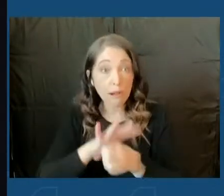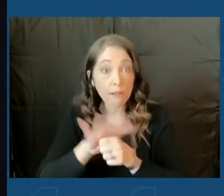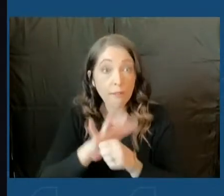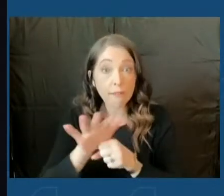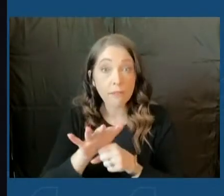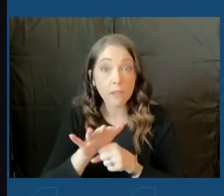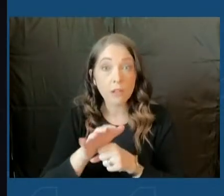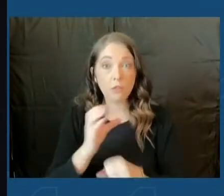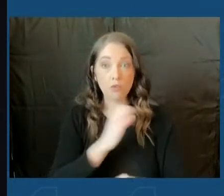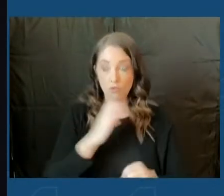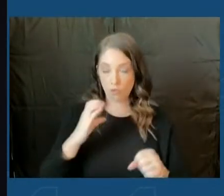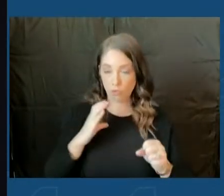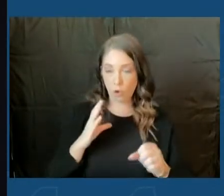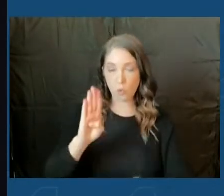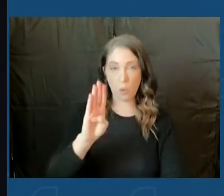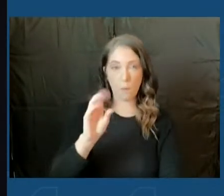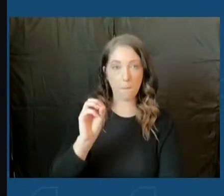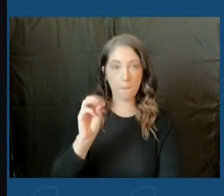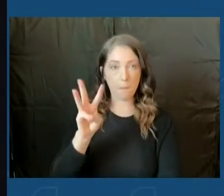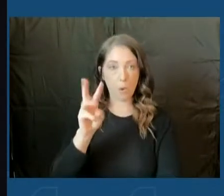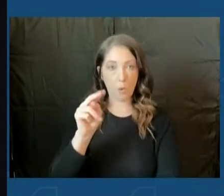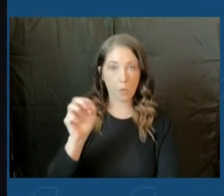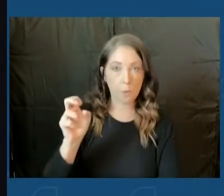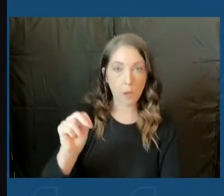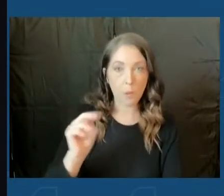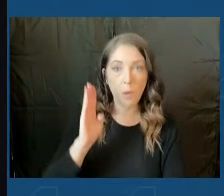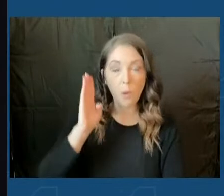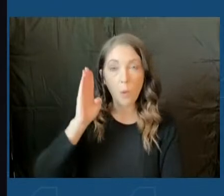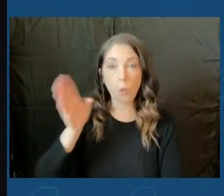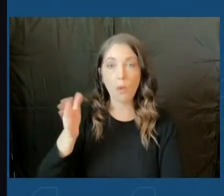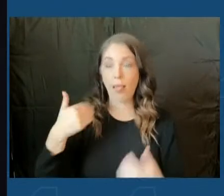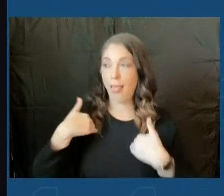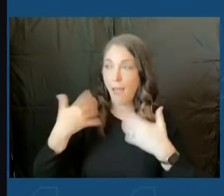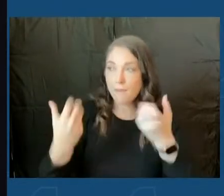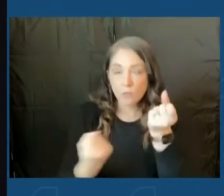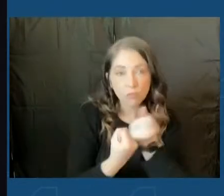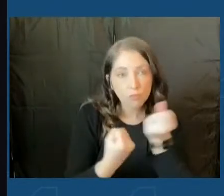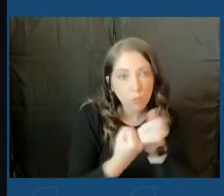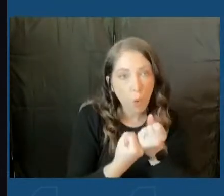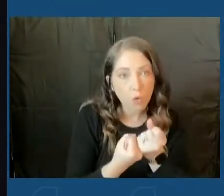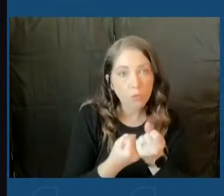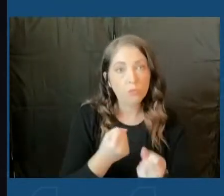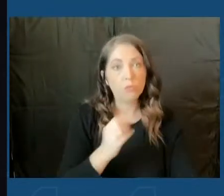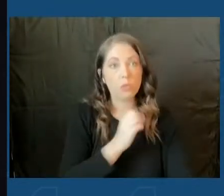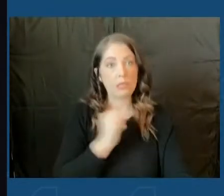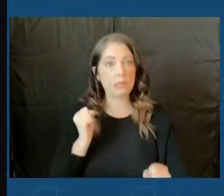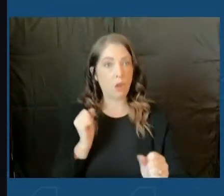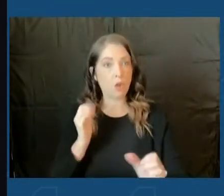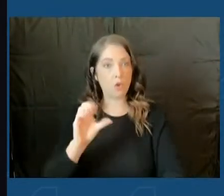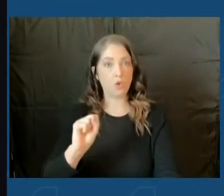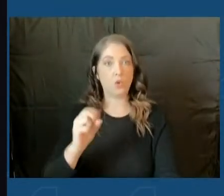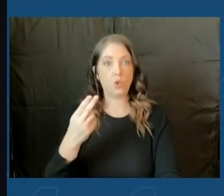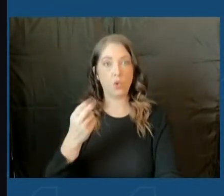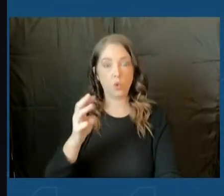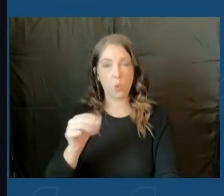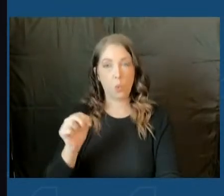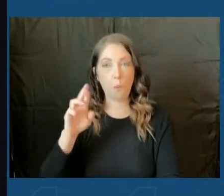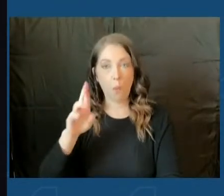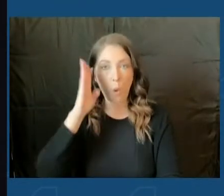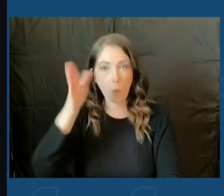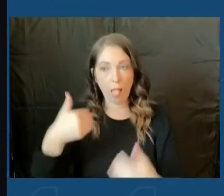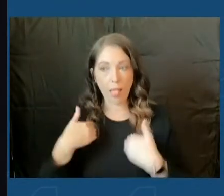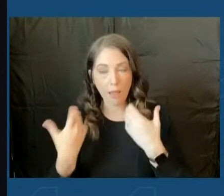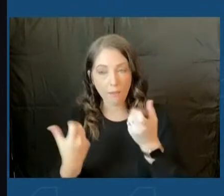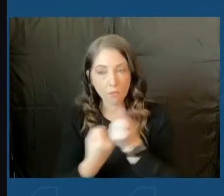Congressman Bowman will have support. Senator Schumer will be able to get, as the governor